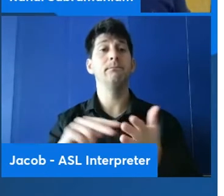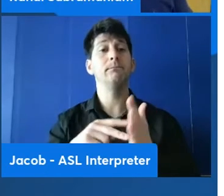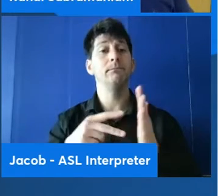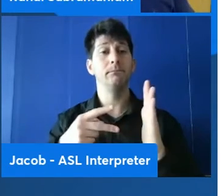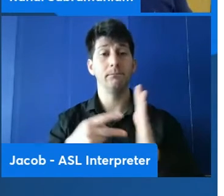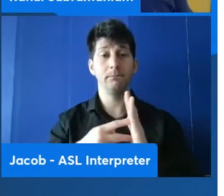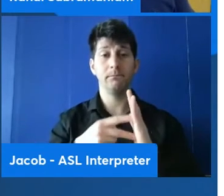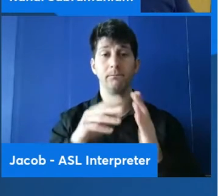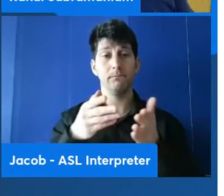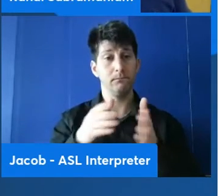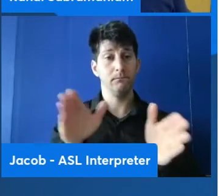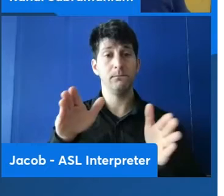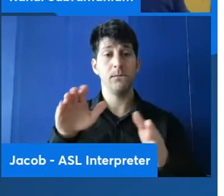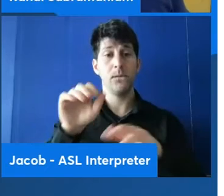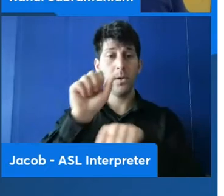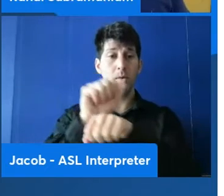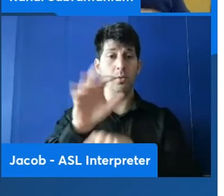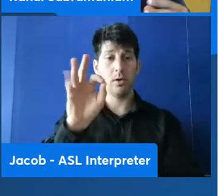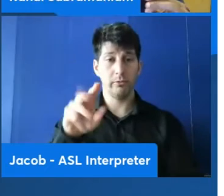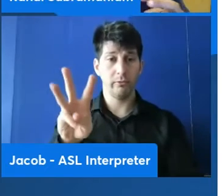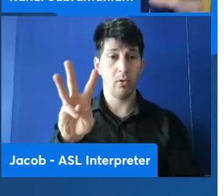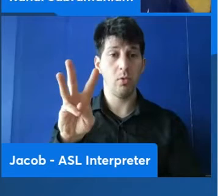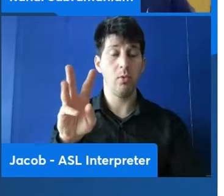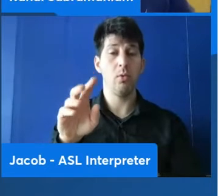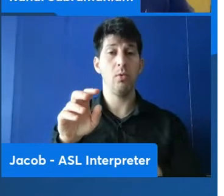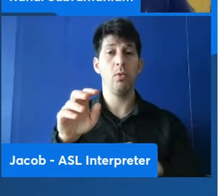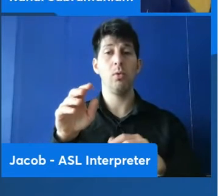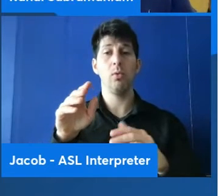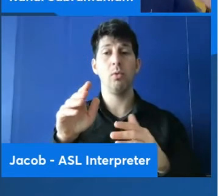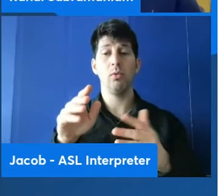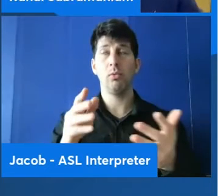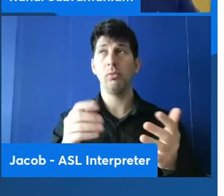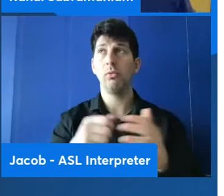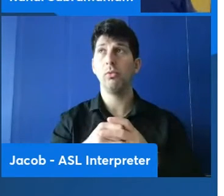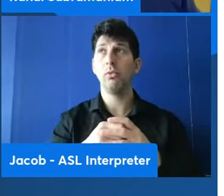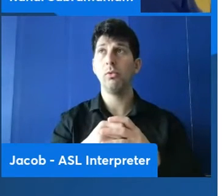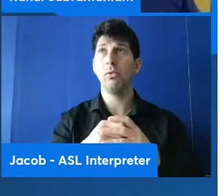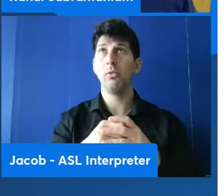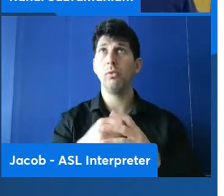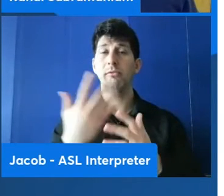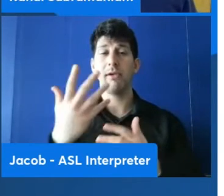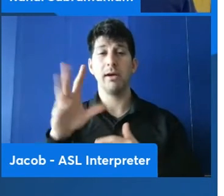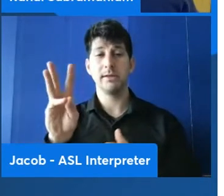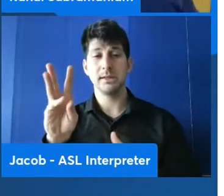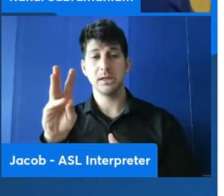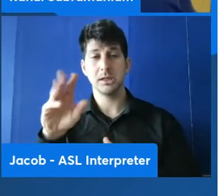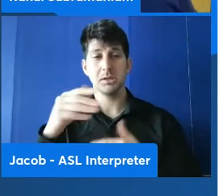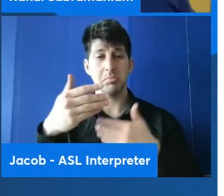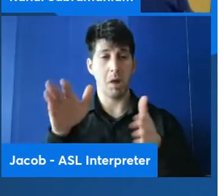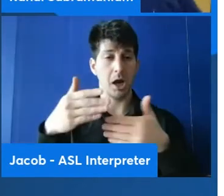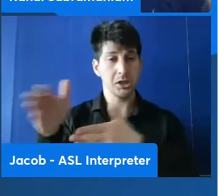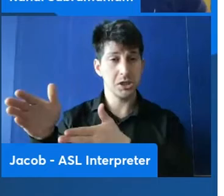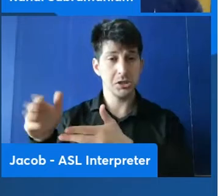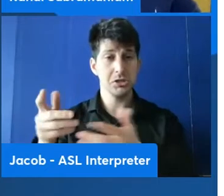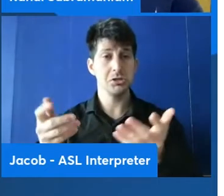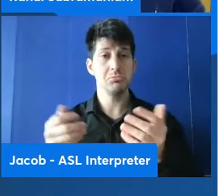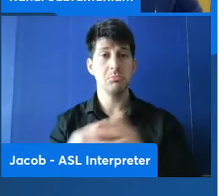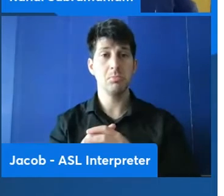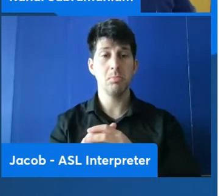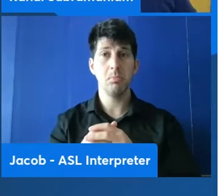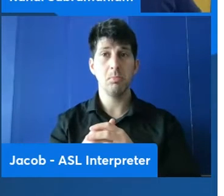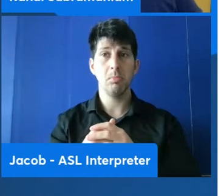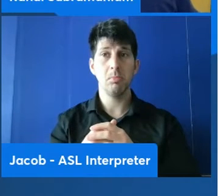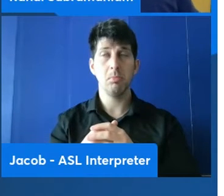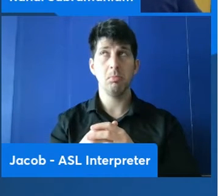any workflow that was beyond maybe 5 or 6 boxes and a